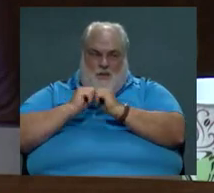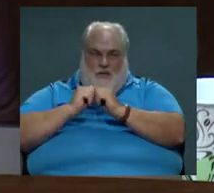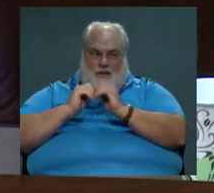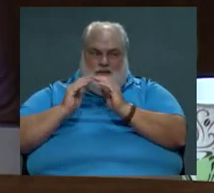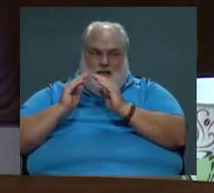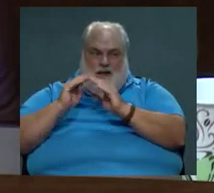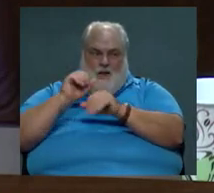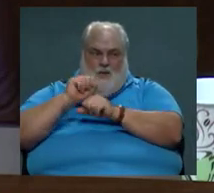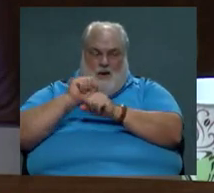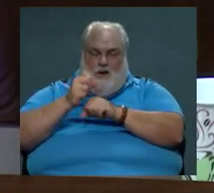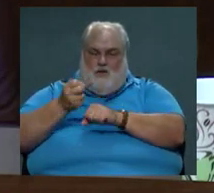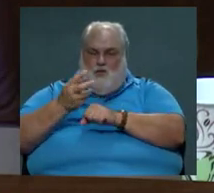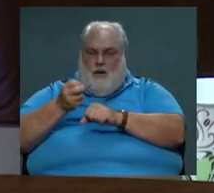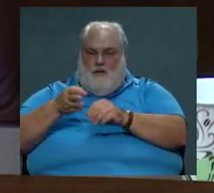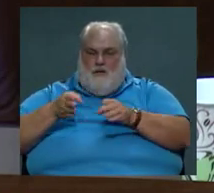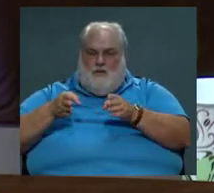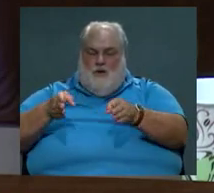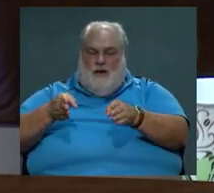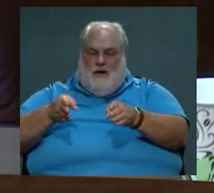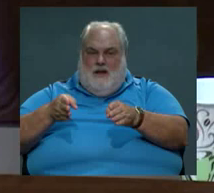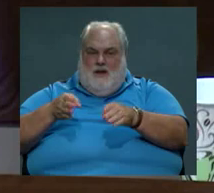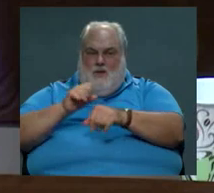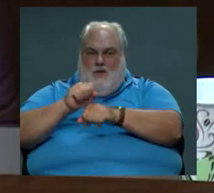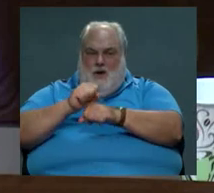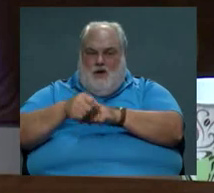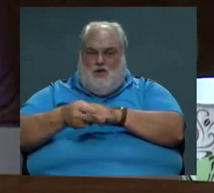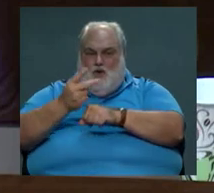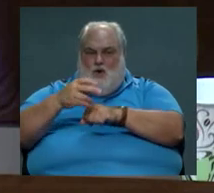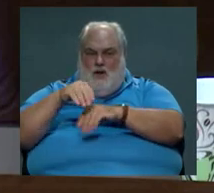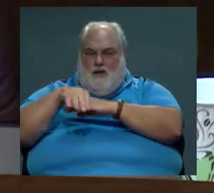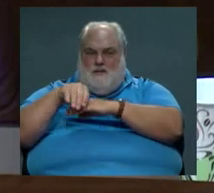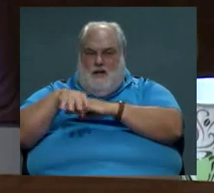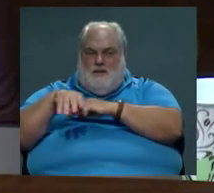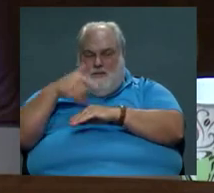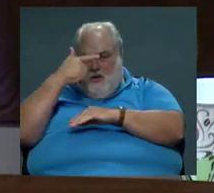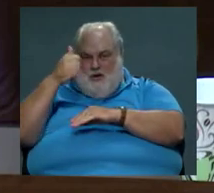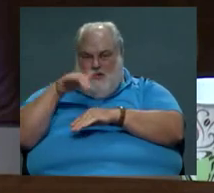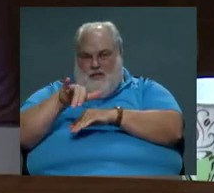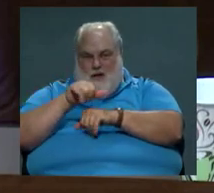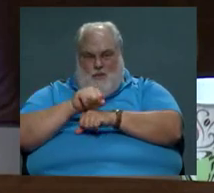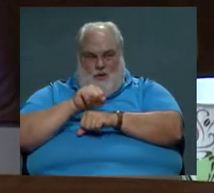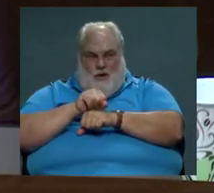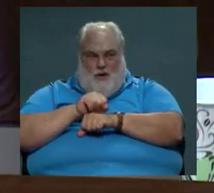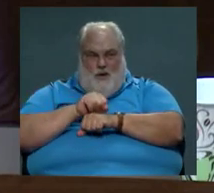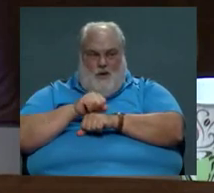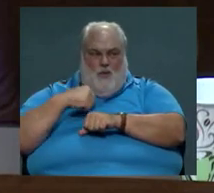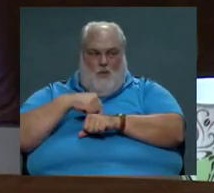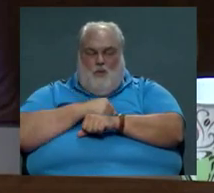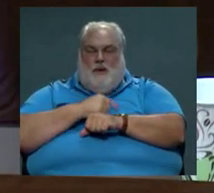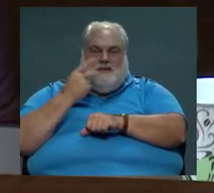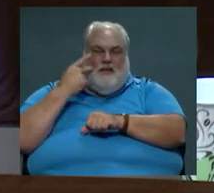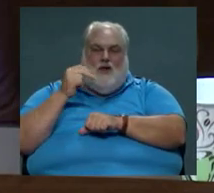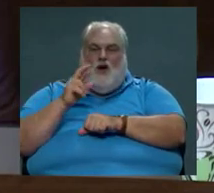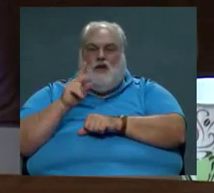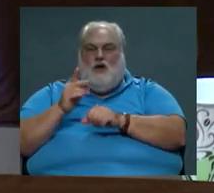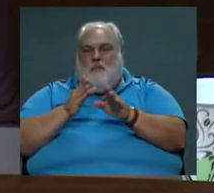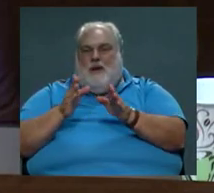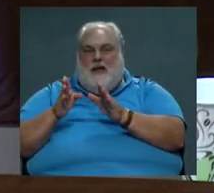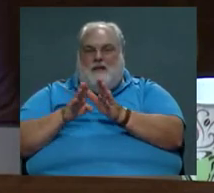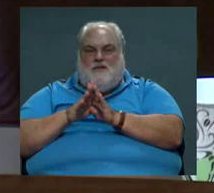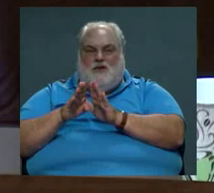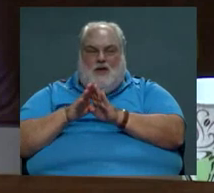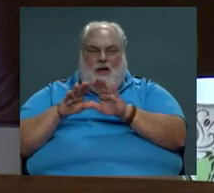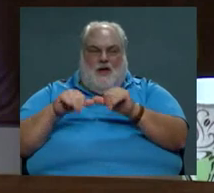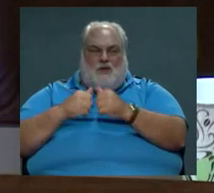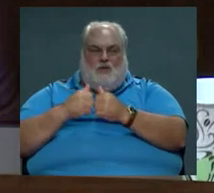working with us on our 12th Street revitalization work as one of two consultants. And because of their work, Mayor, we were able to see the Arkansas Planning Association